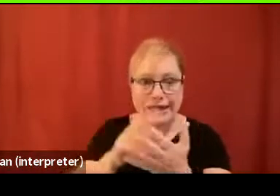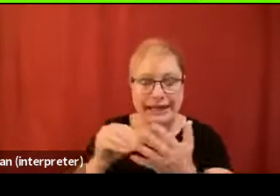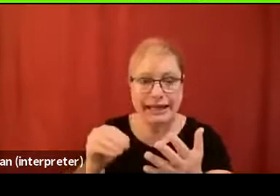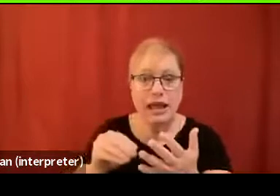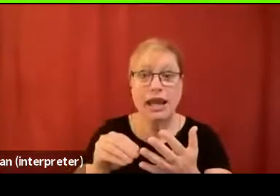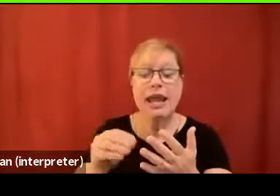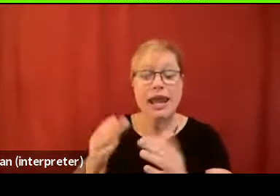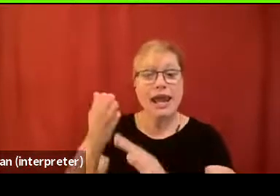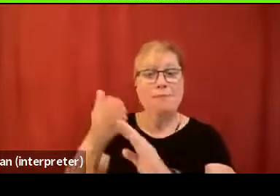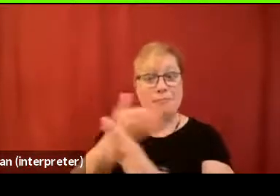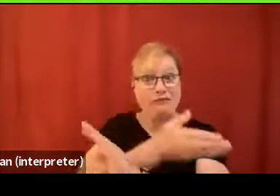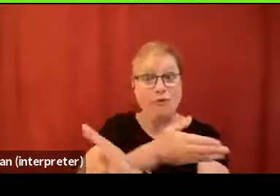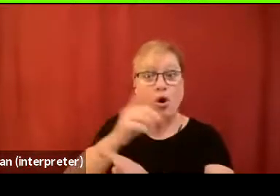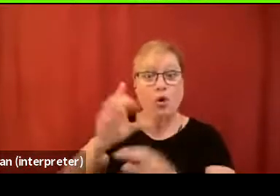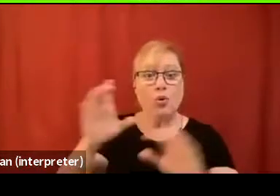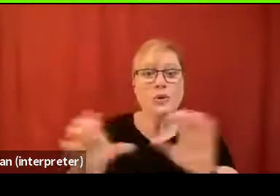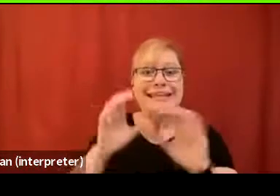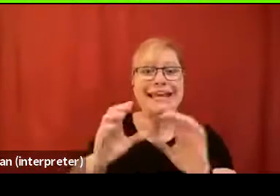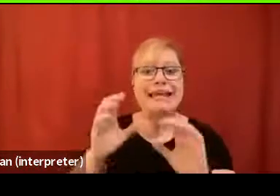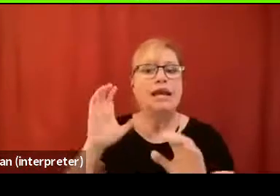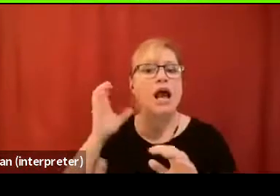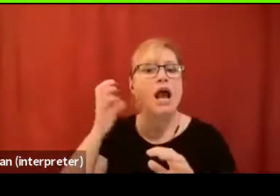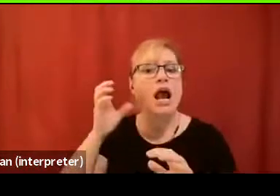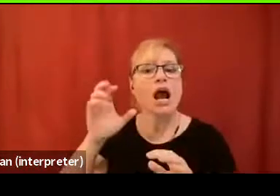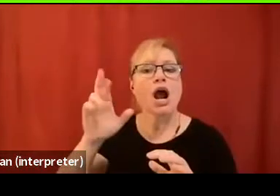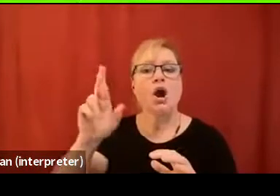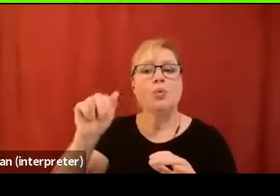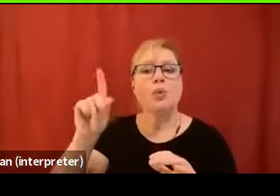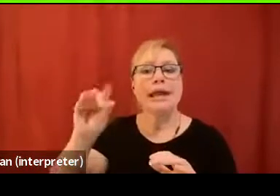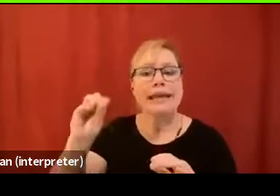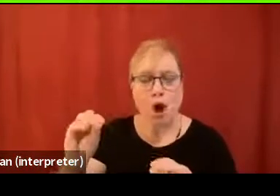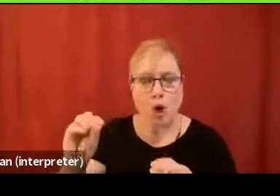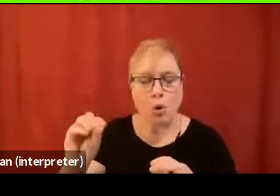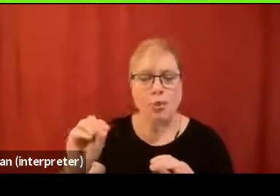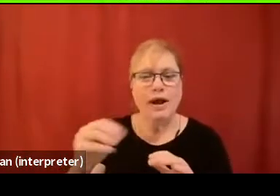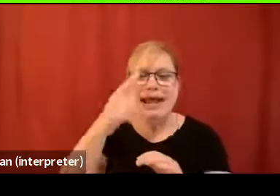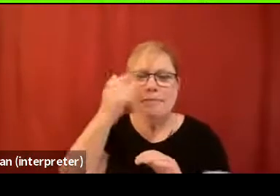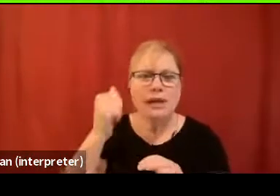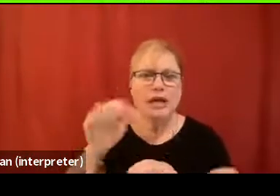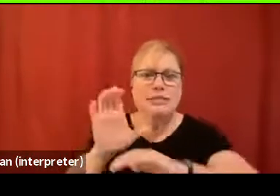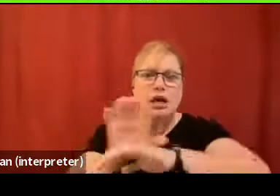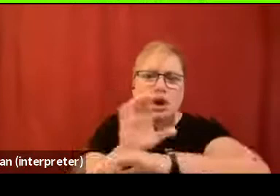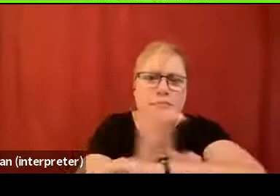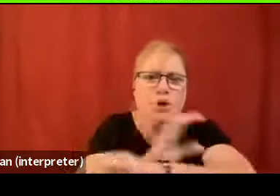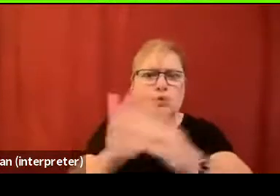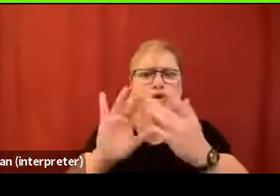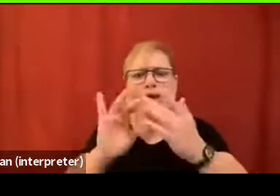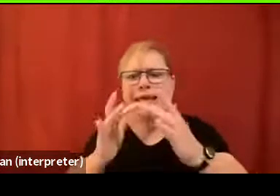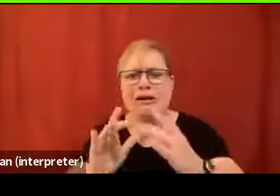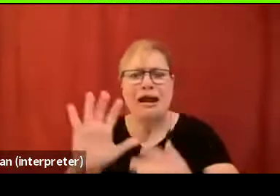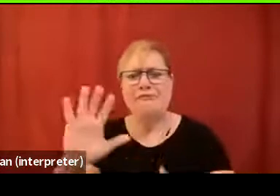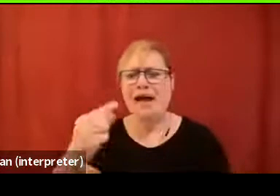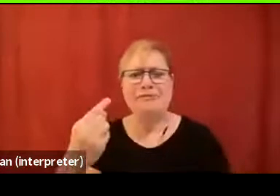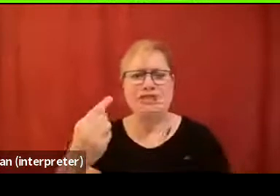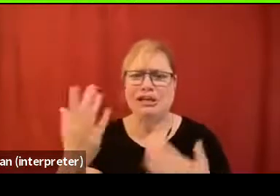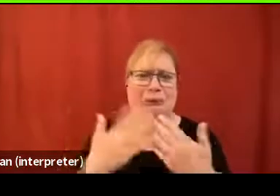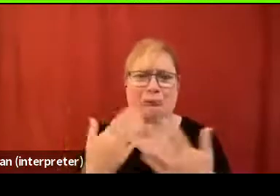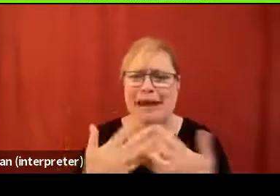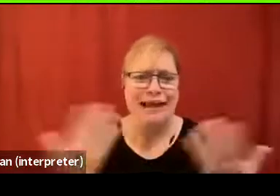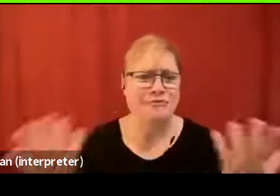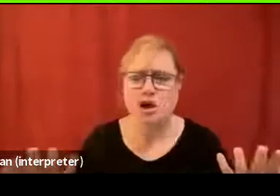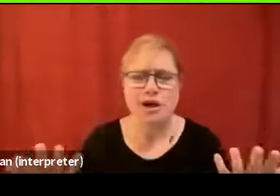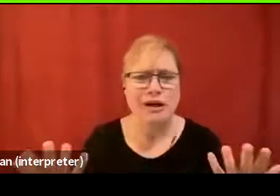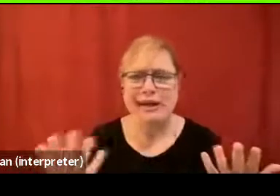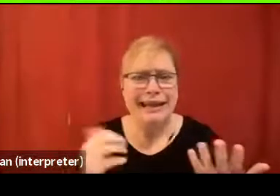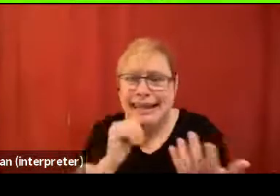radio instruction. Because computers, internet, all that mumbo jumbo, 5G, whatever, it's not